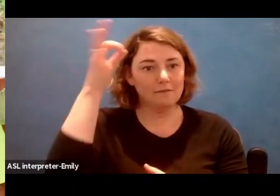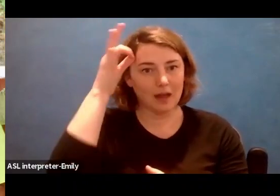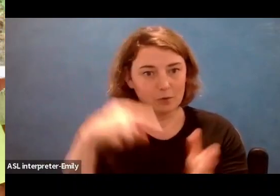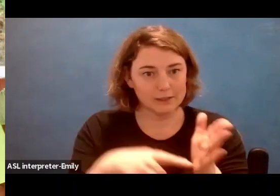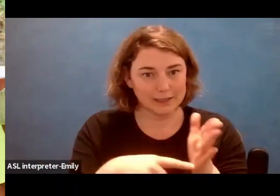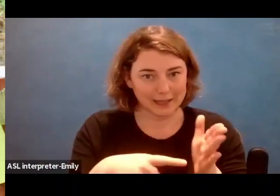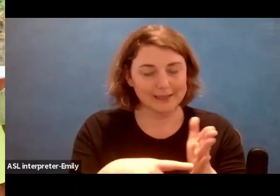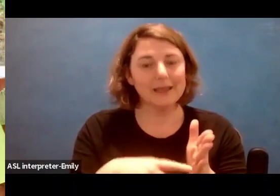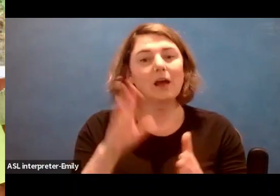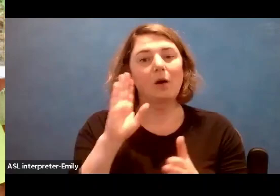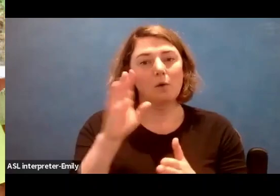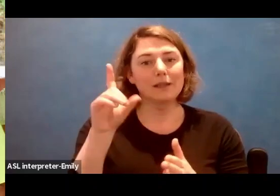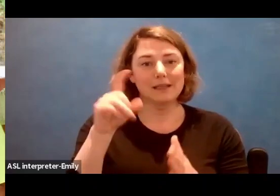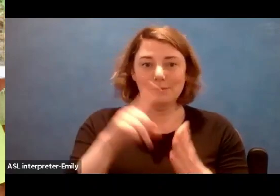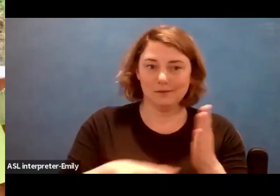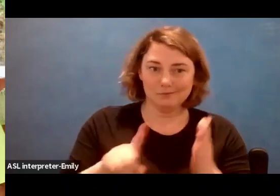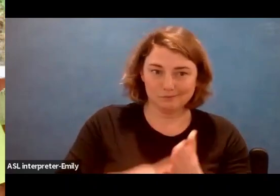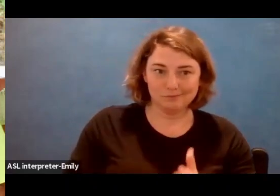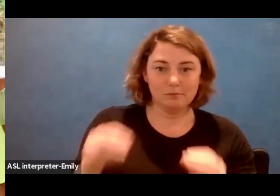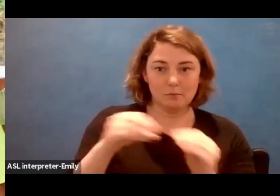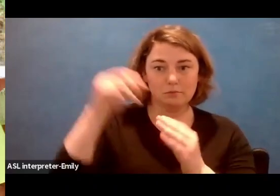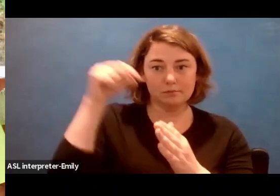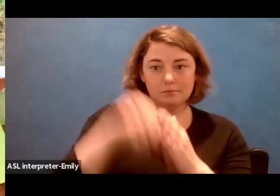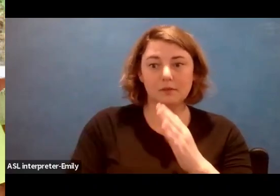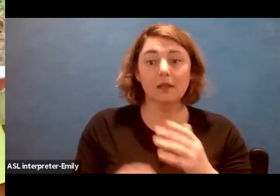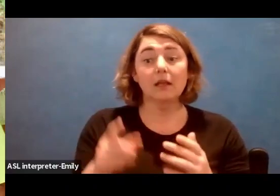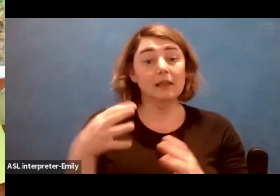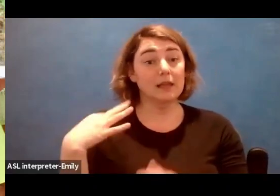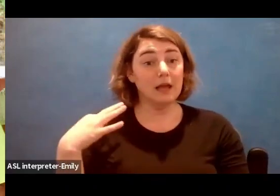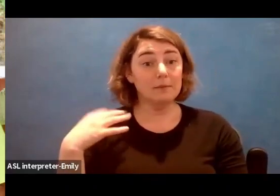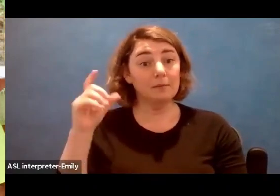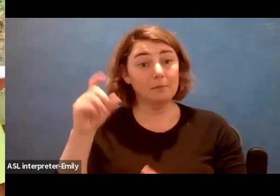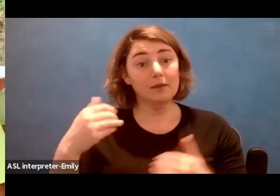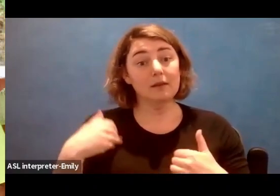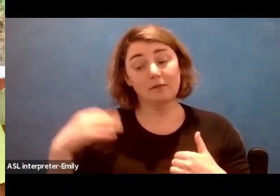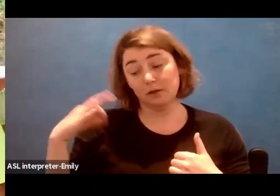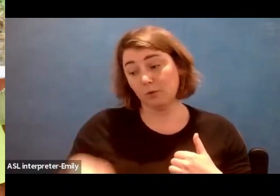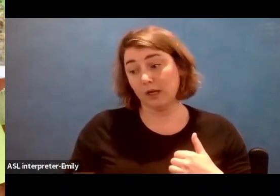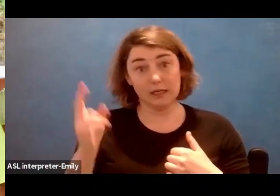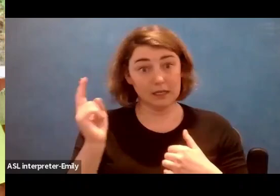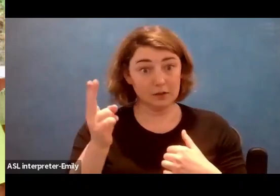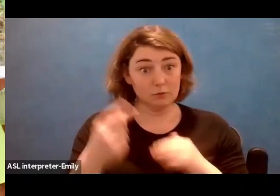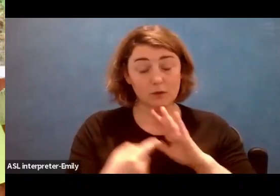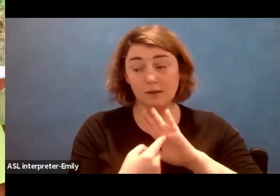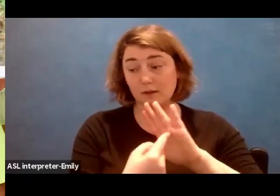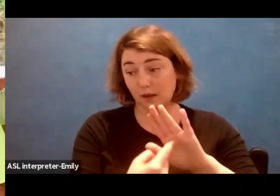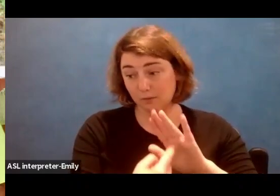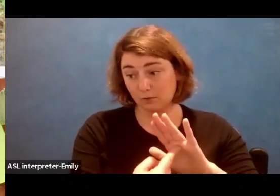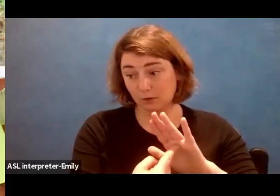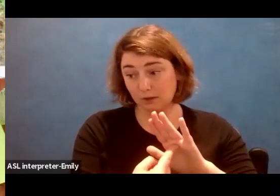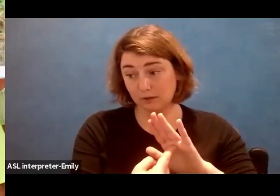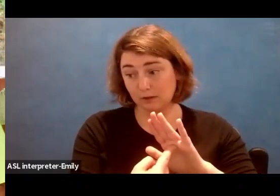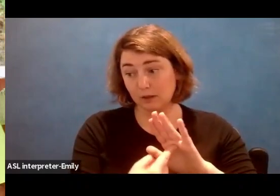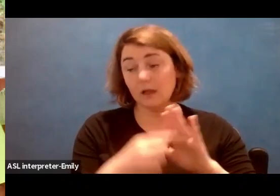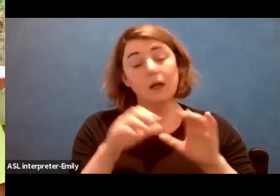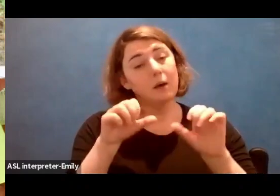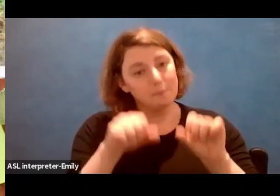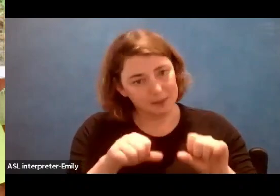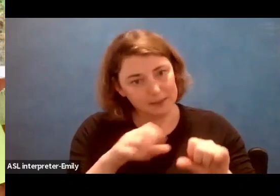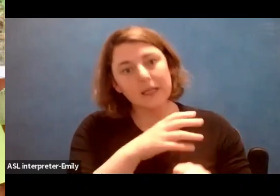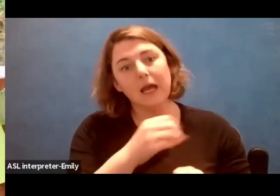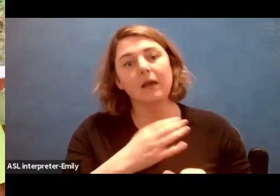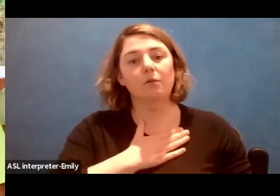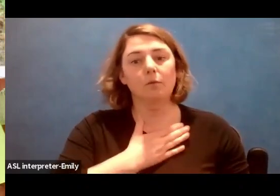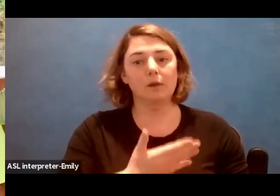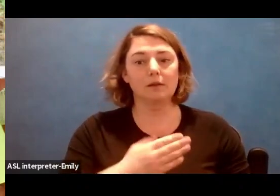debt would need to be further examined. The applicant must have a credit history that demonstrates ability and willingness